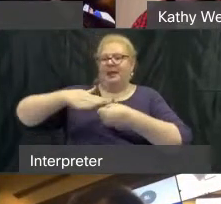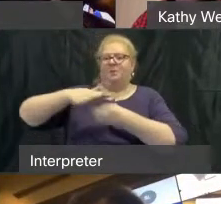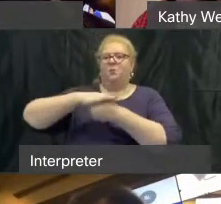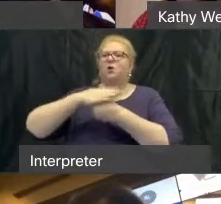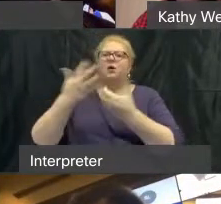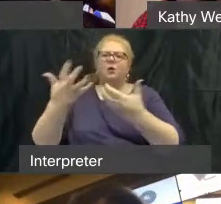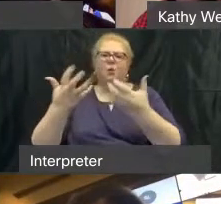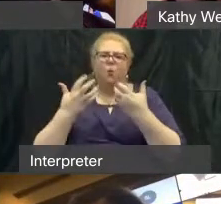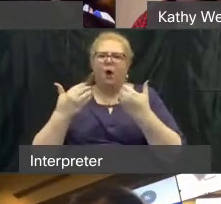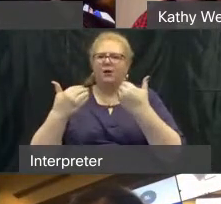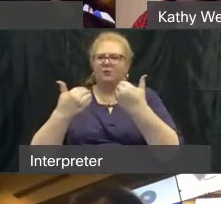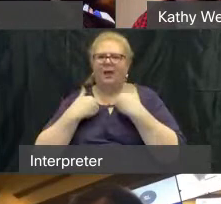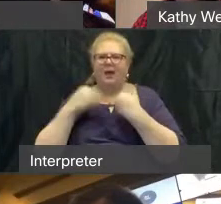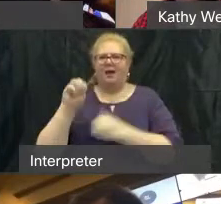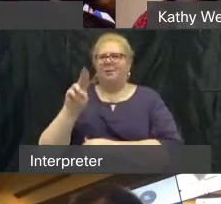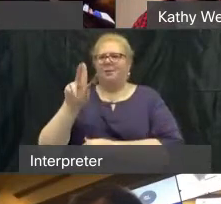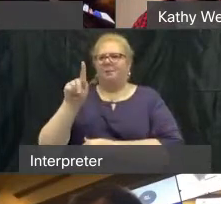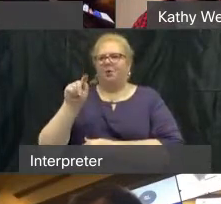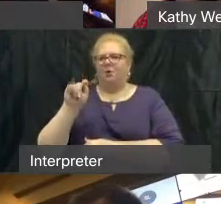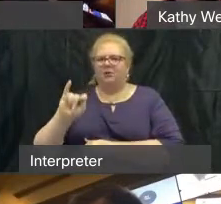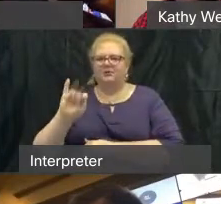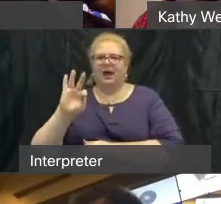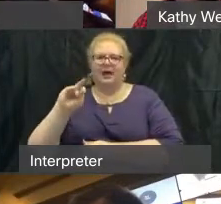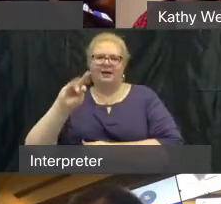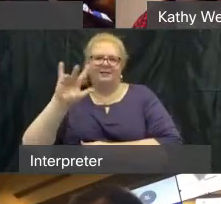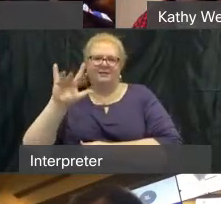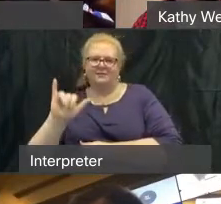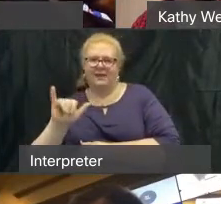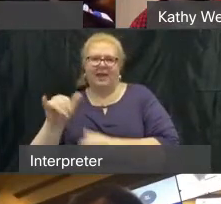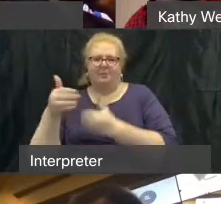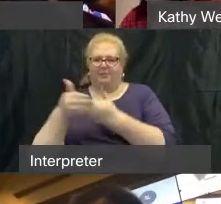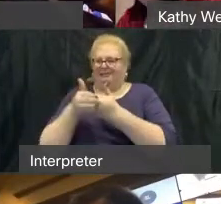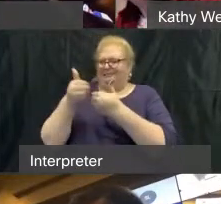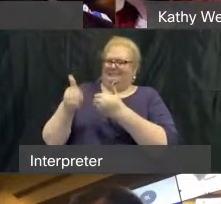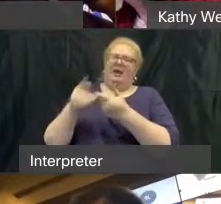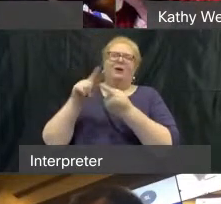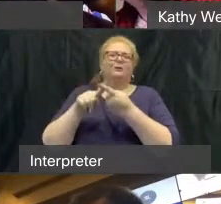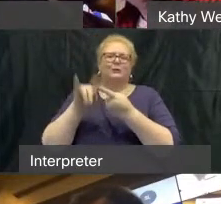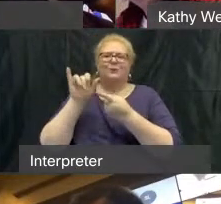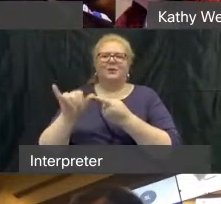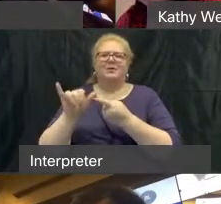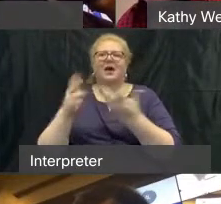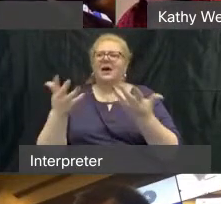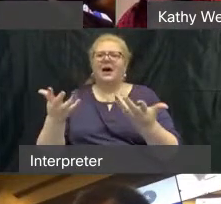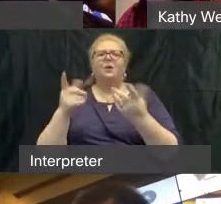don't want it. There has to be a way that we can minimize the,